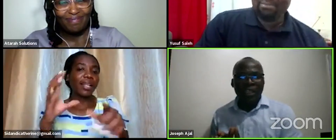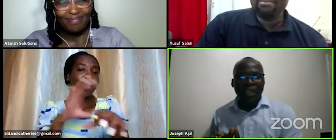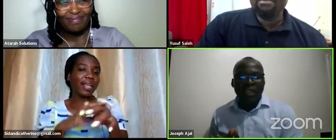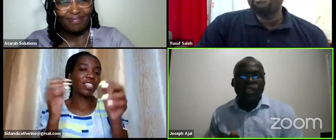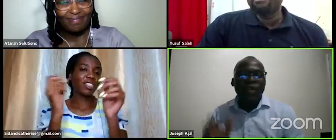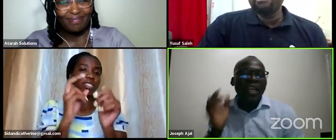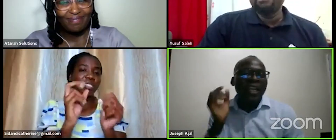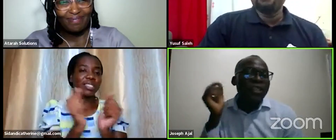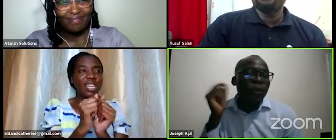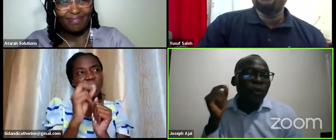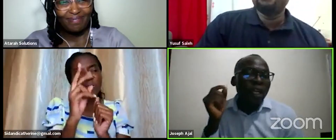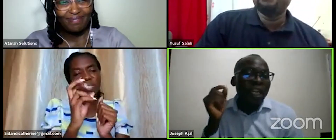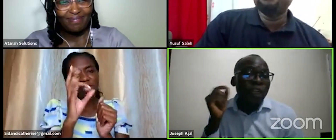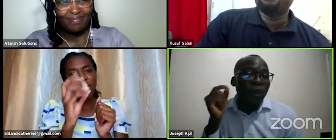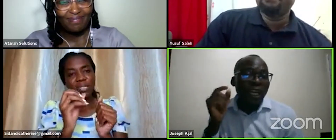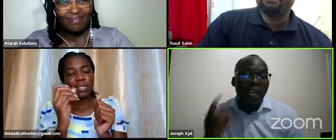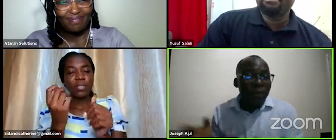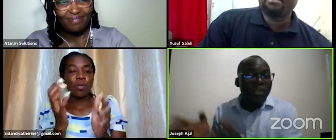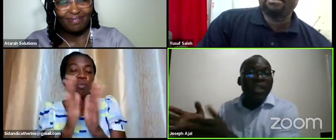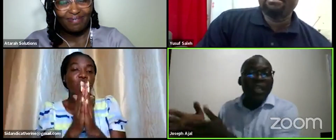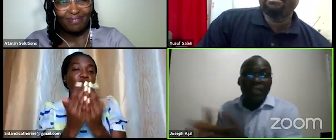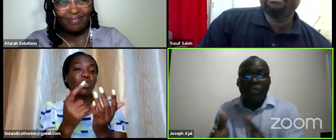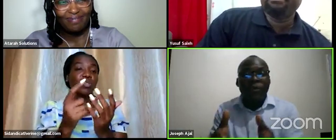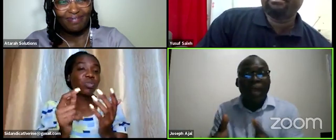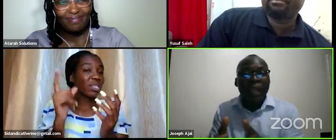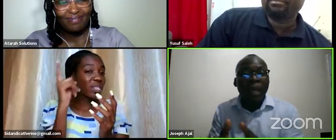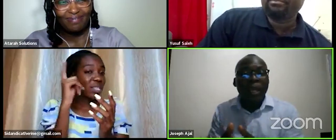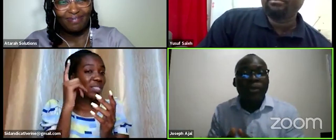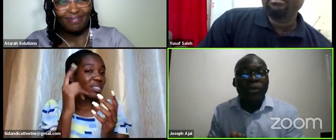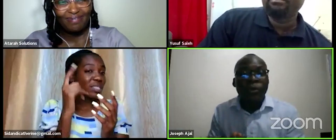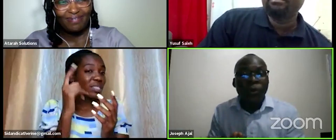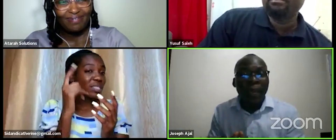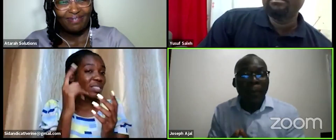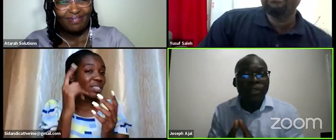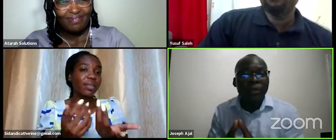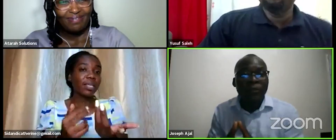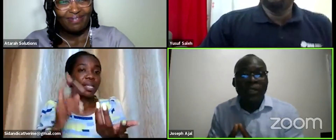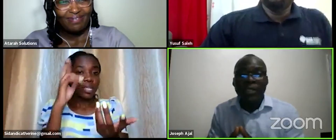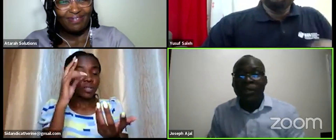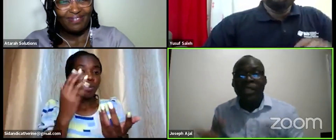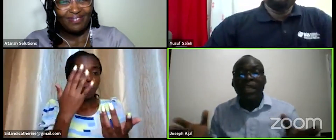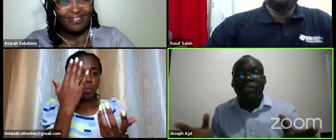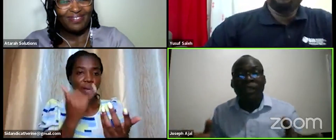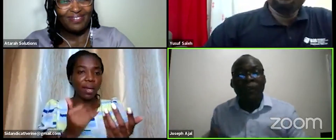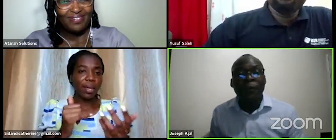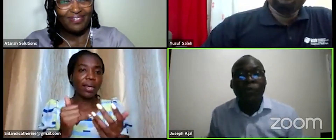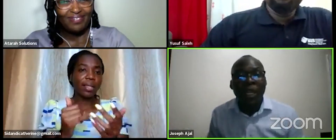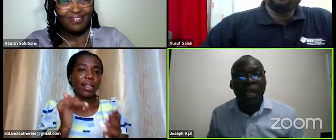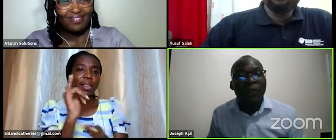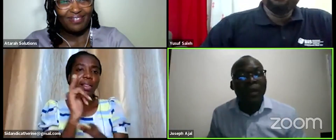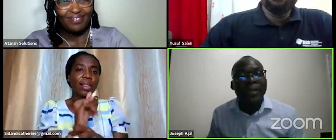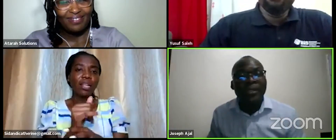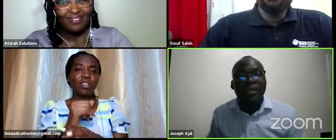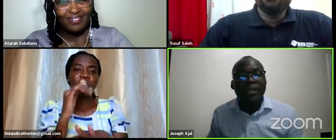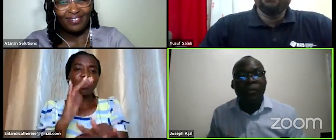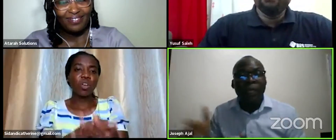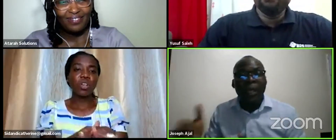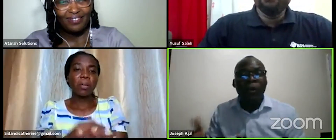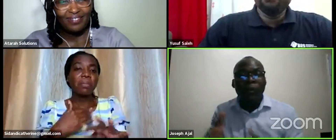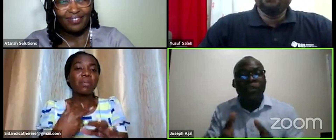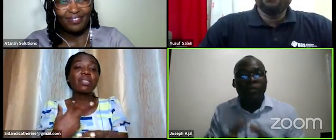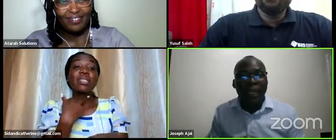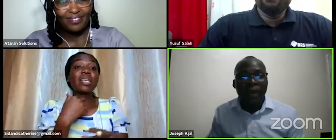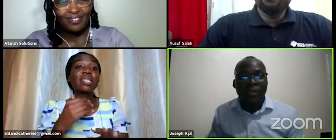books that you can listen on in your car. Now, I was stuck. The reason why my camera was not on, I must confess, I was stuck in traffic for 2.5 hours from